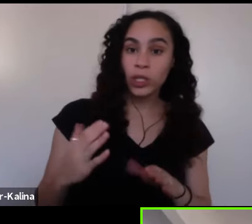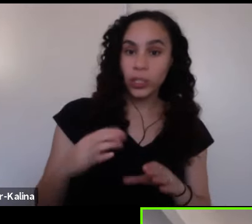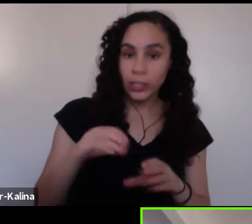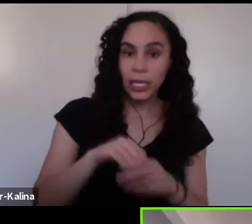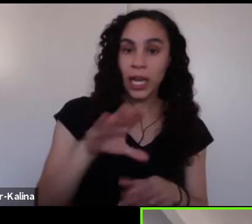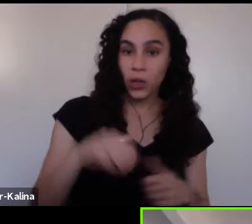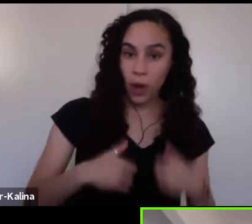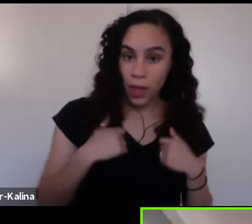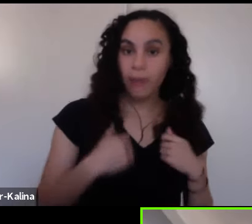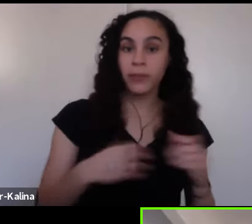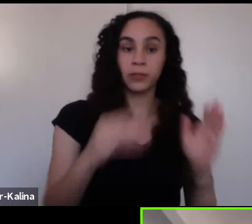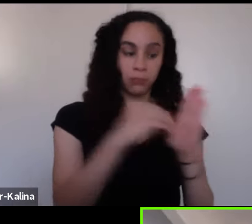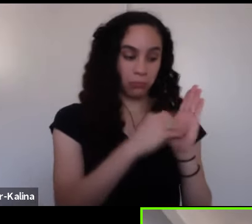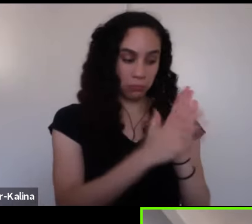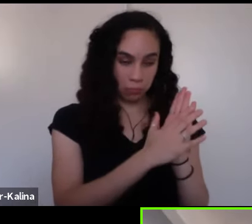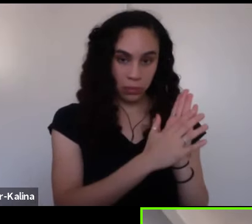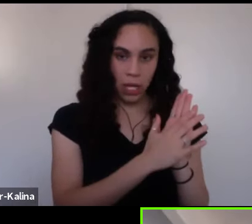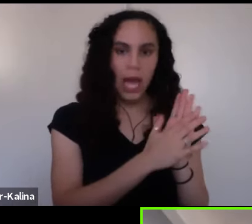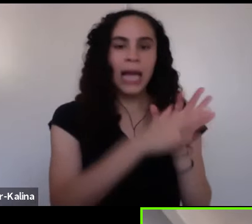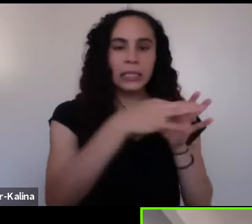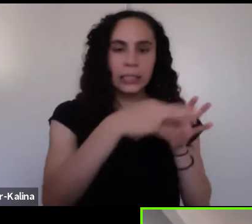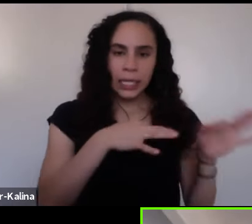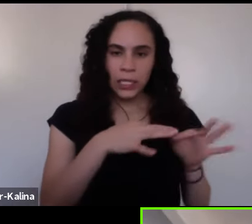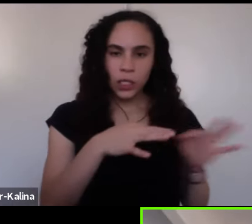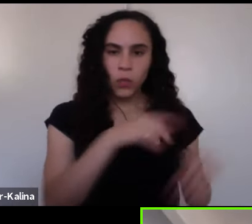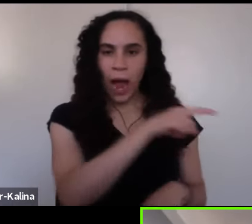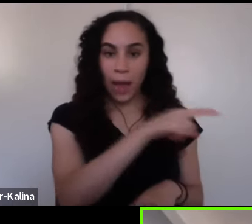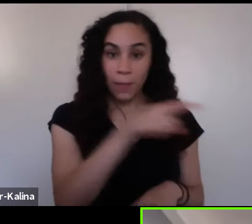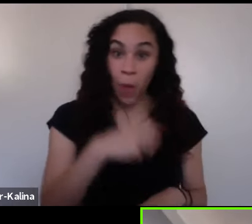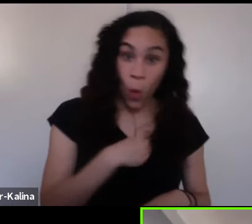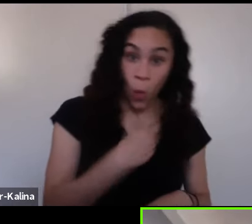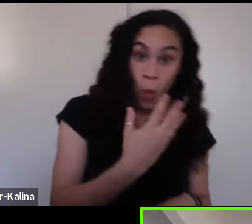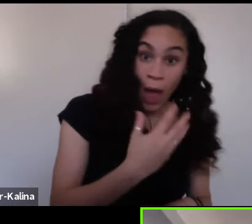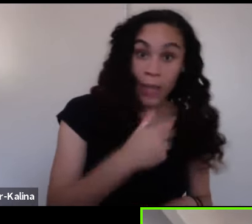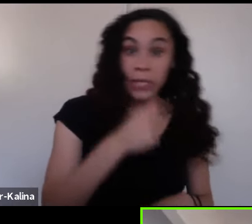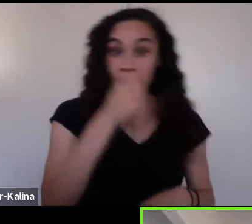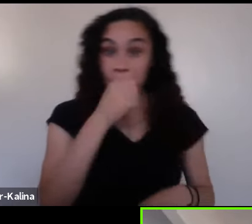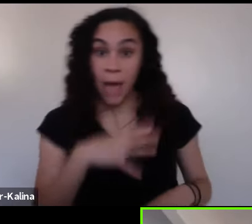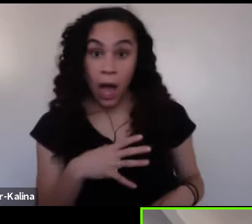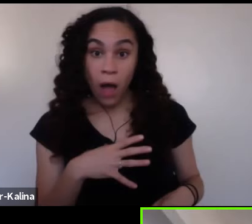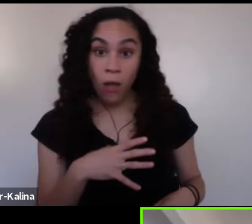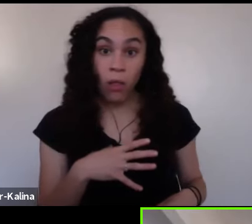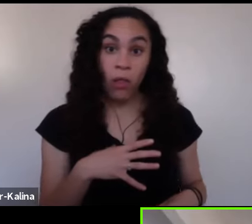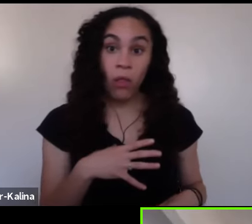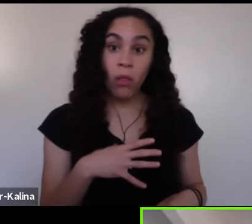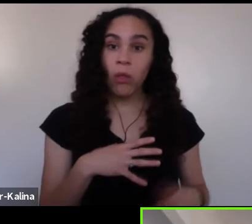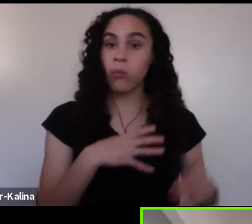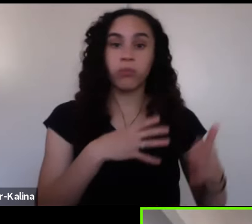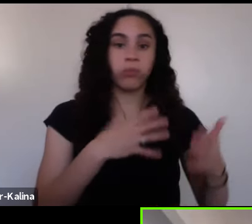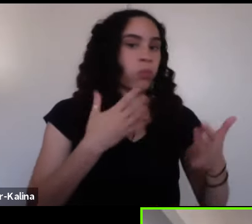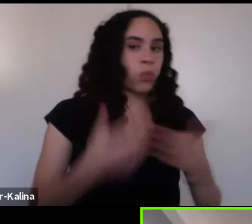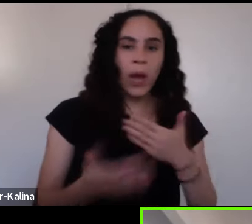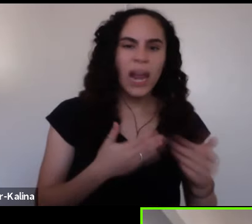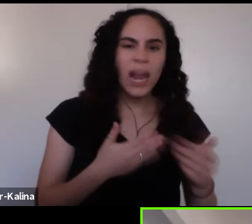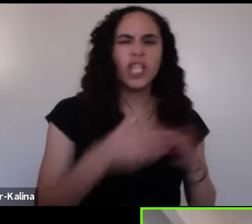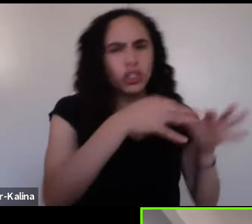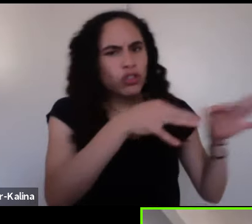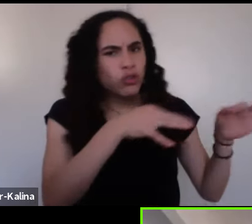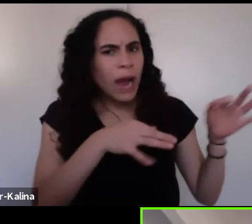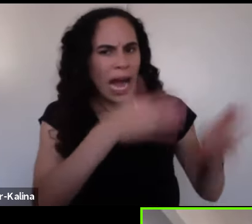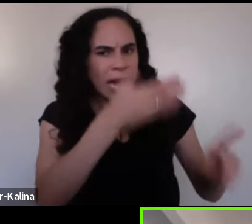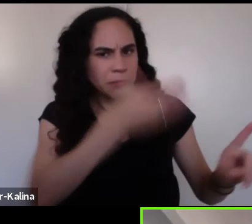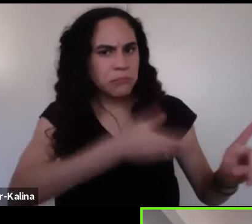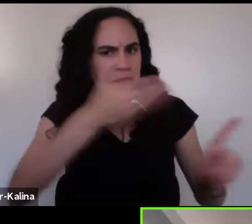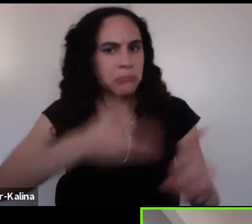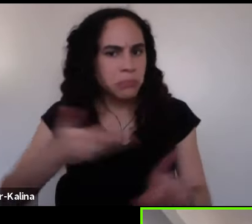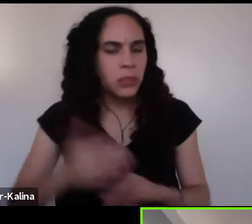and then describe them. Are they white? Are they male? Are they whatever it is, but describe them. And then the